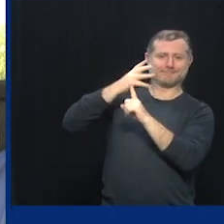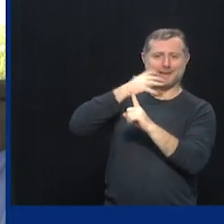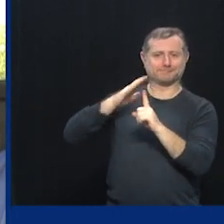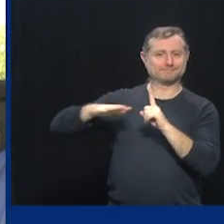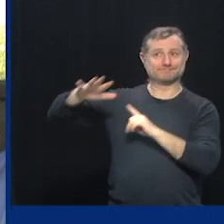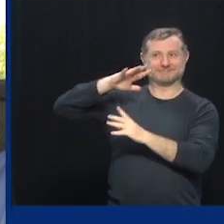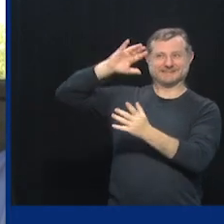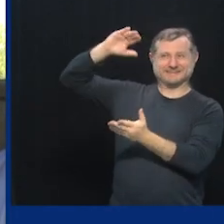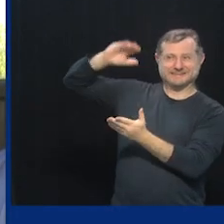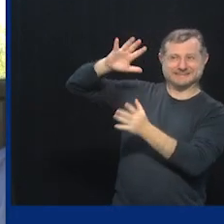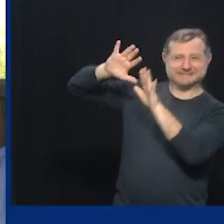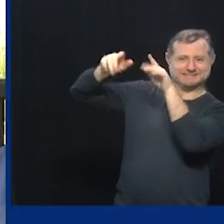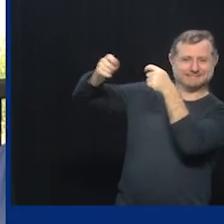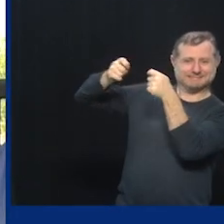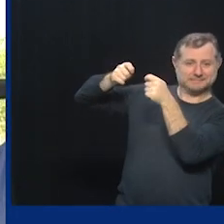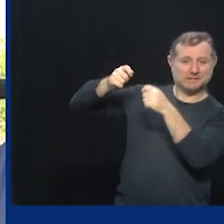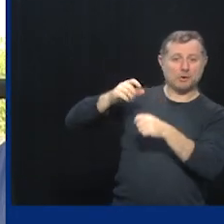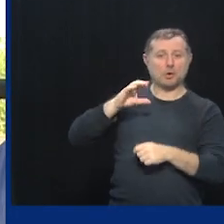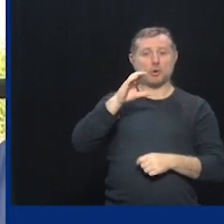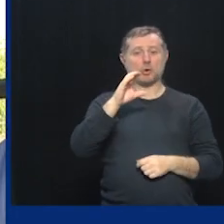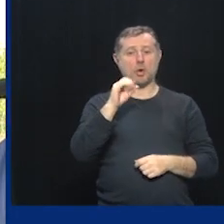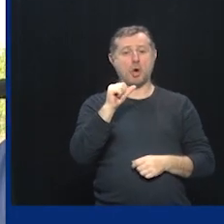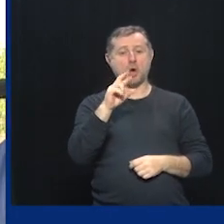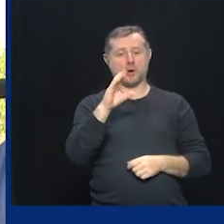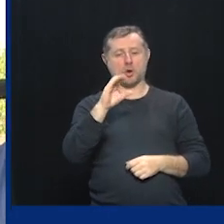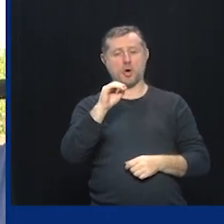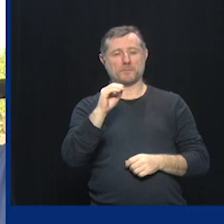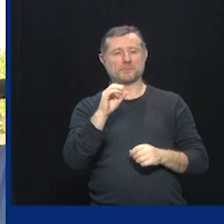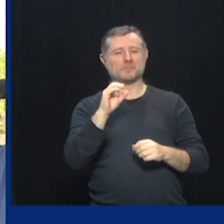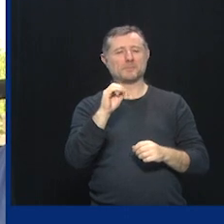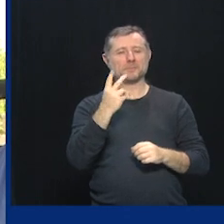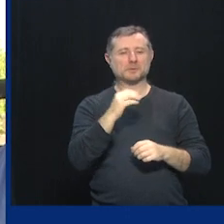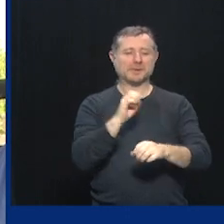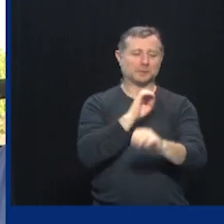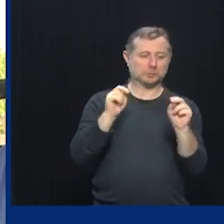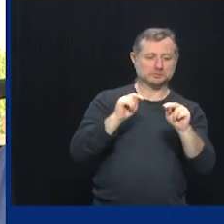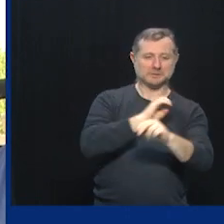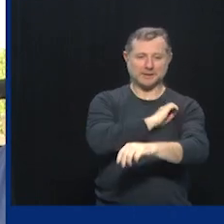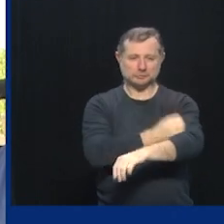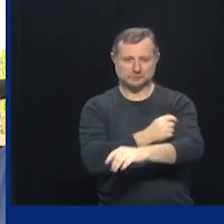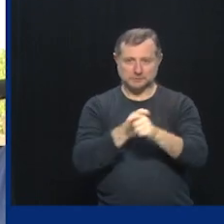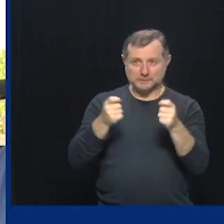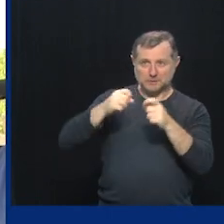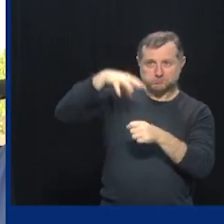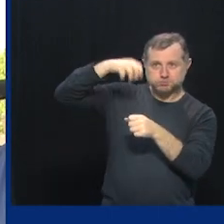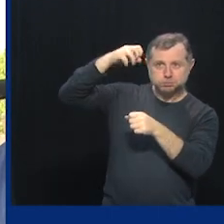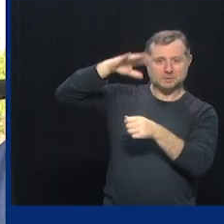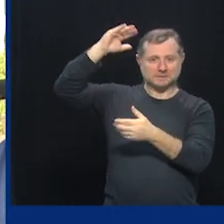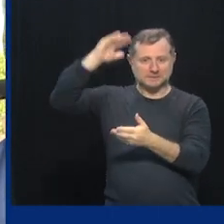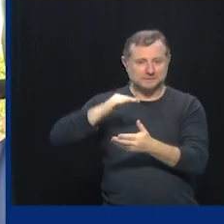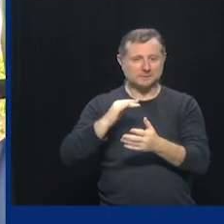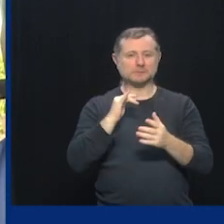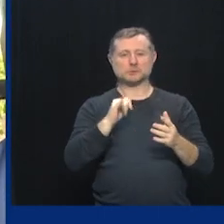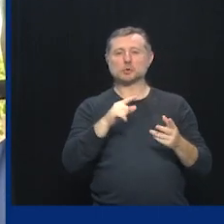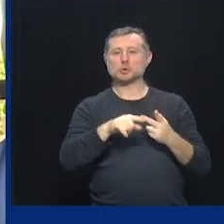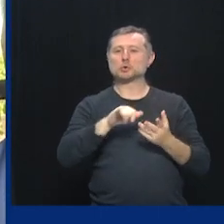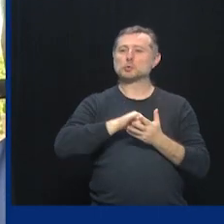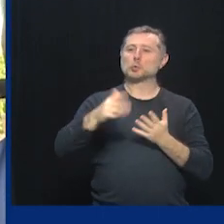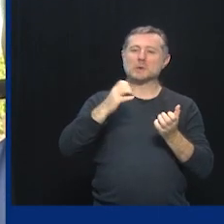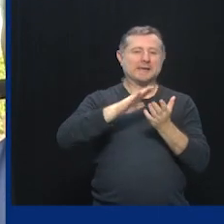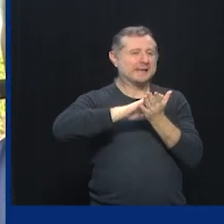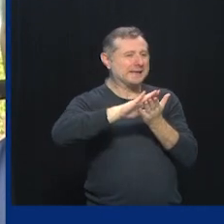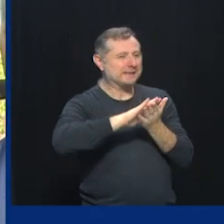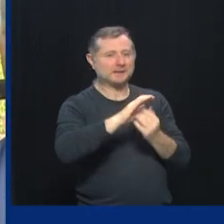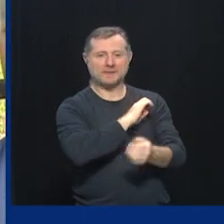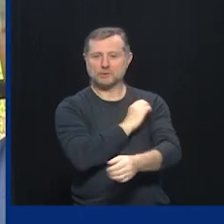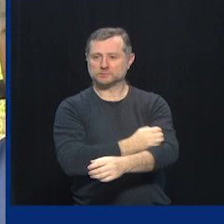we're doing everything we can. And I am 100% committed to ensuring that New York continues to lead the way in a clean energy future that'll protect our